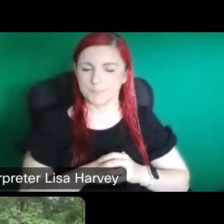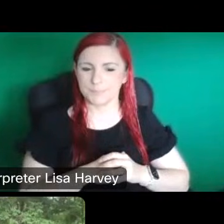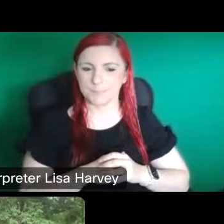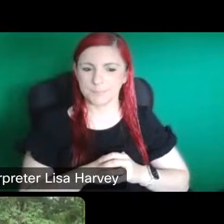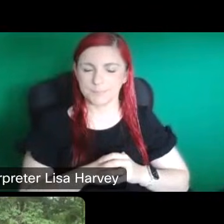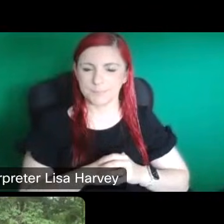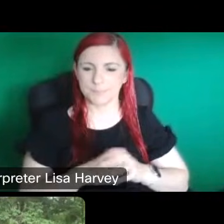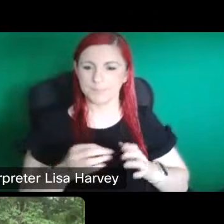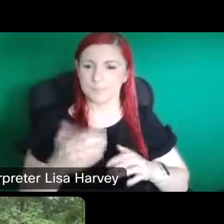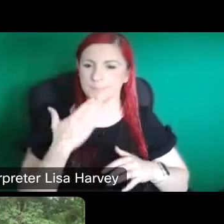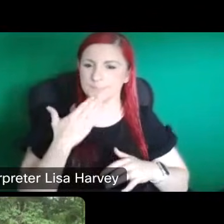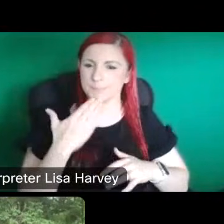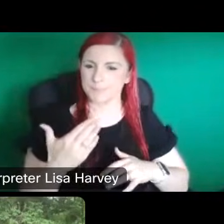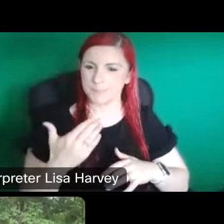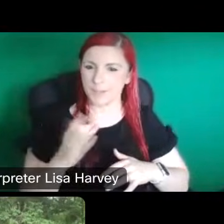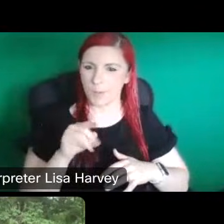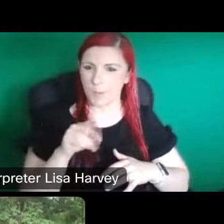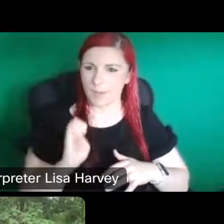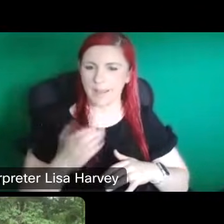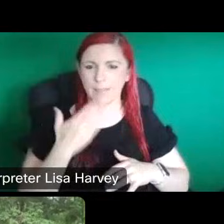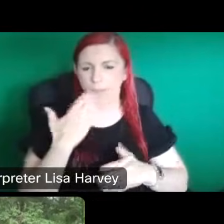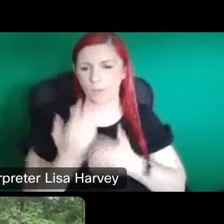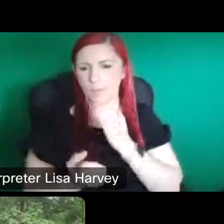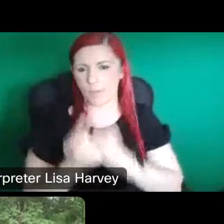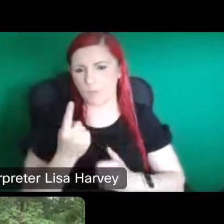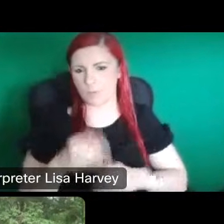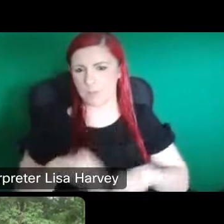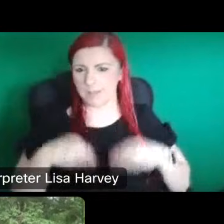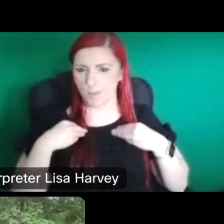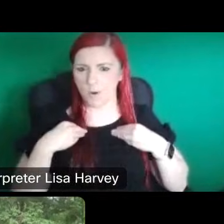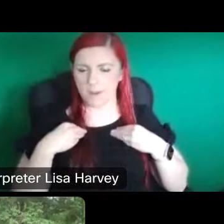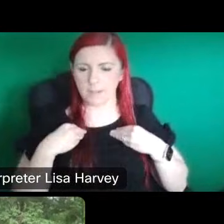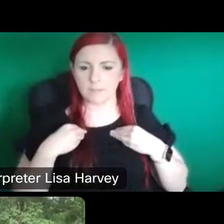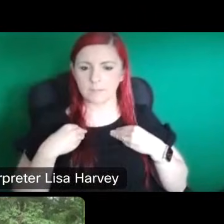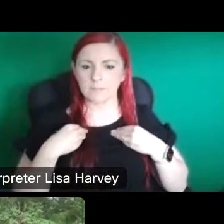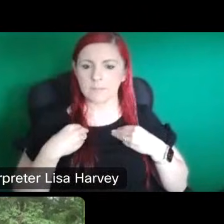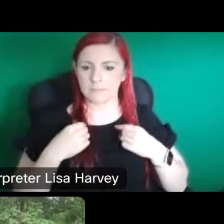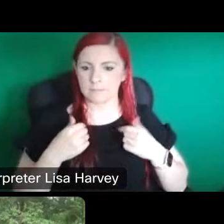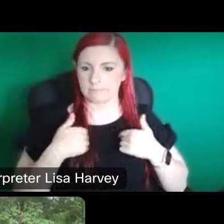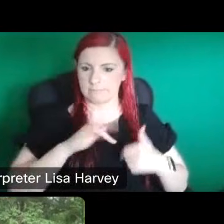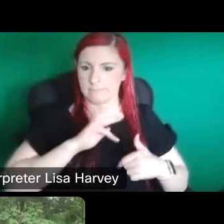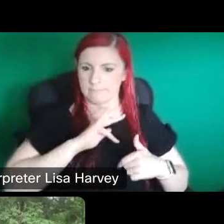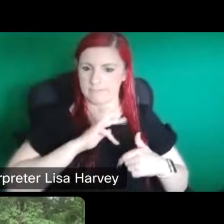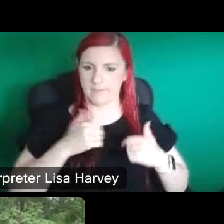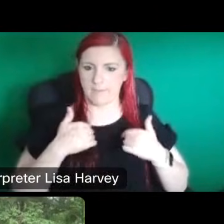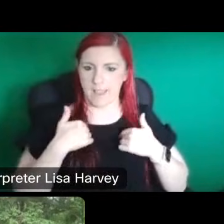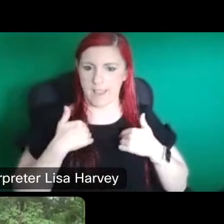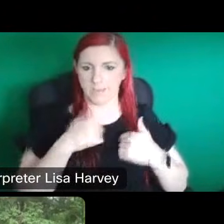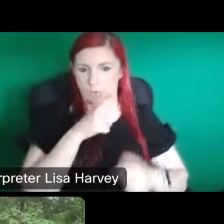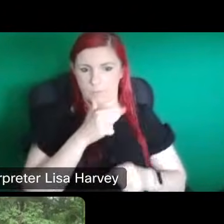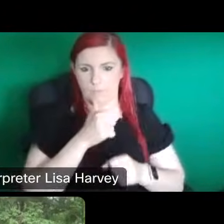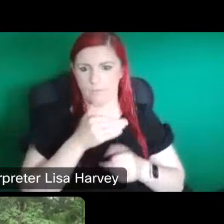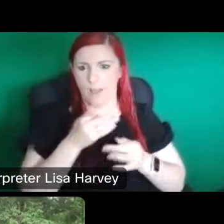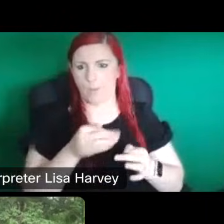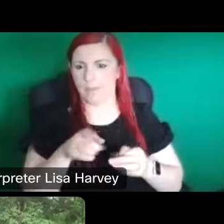Thank you, Lorraine, and thank you for this opportunity this morning. So I've been following the path of open disclosure for 10 years. I've